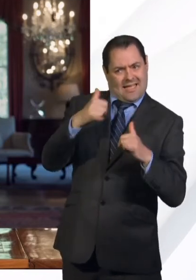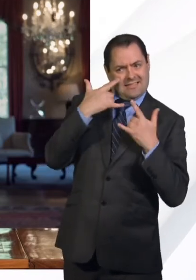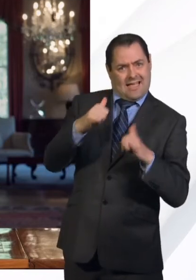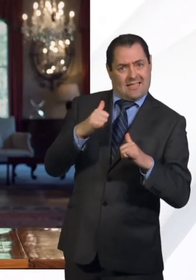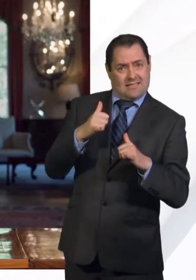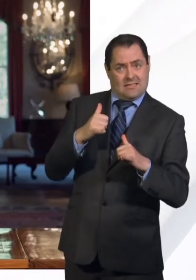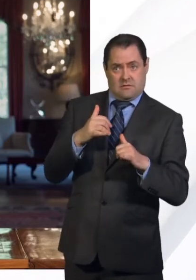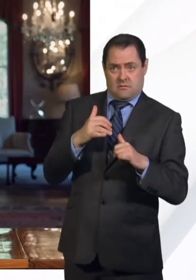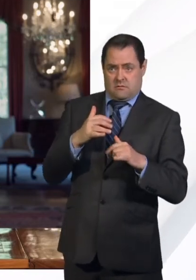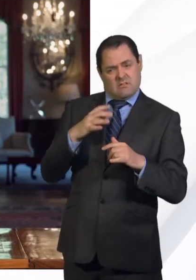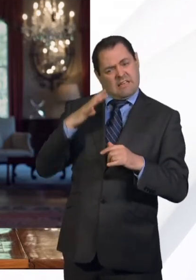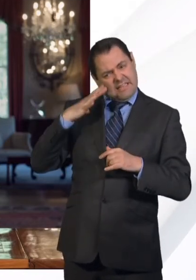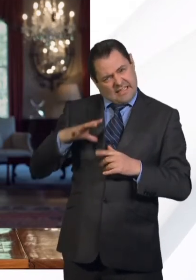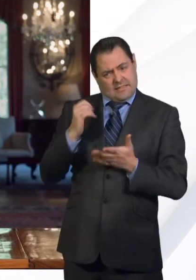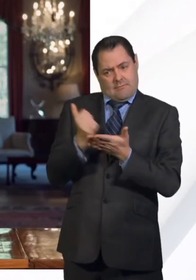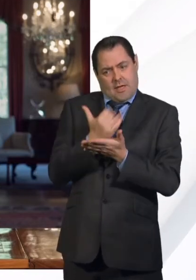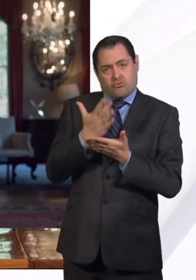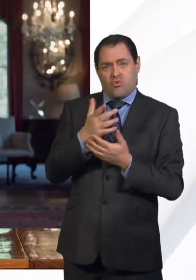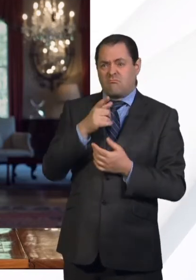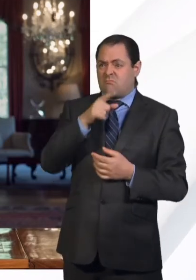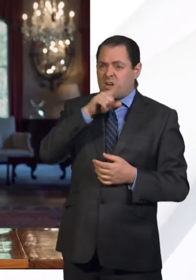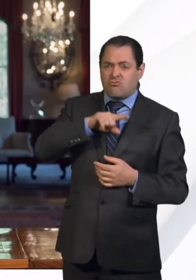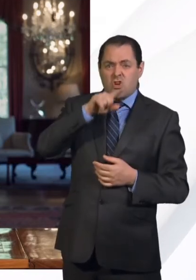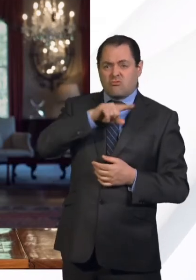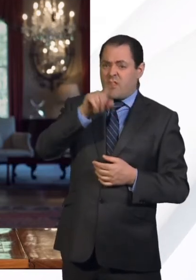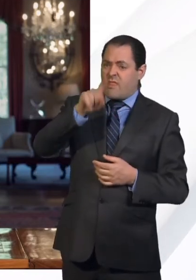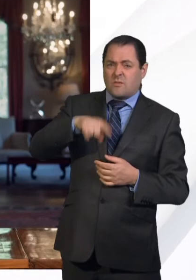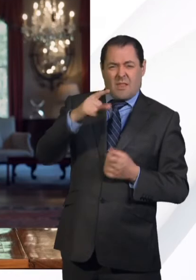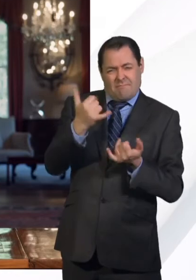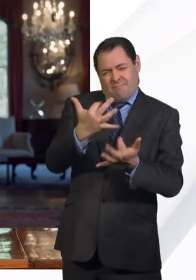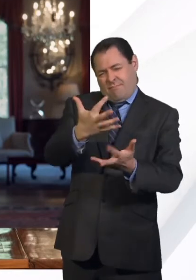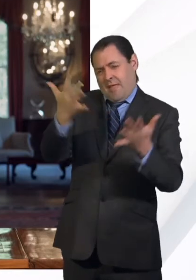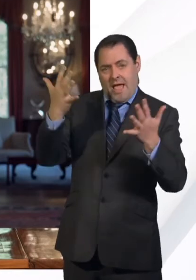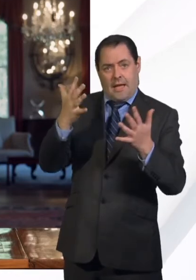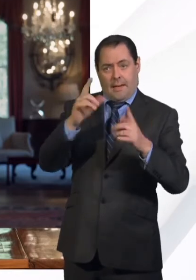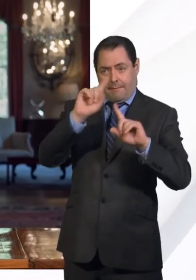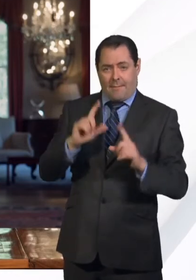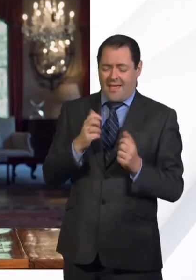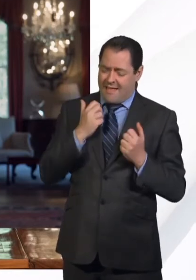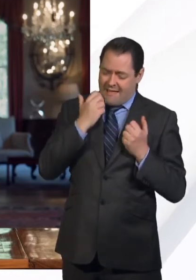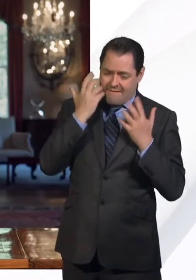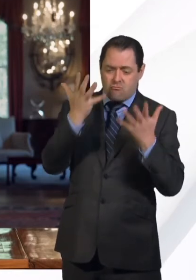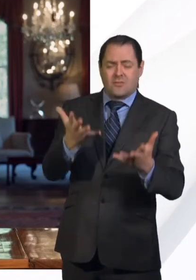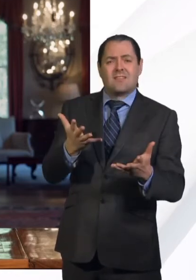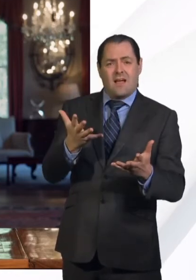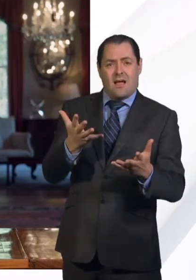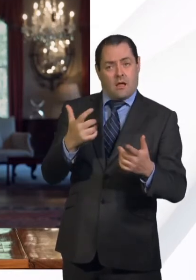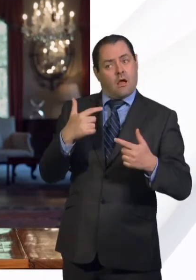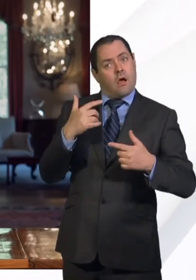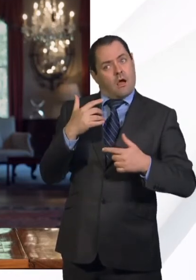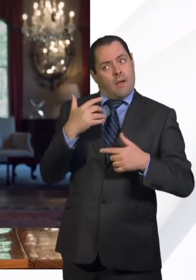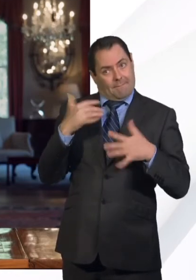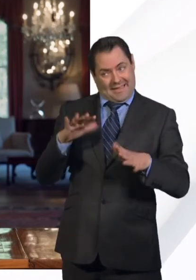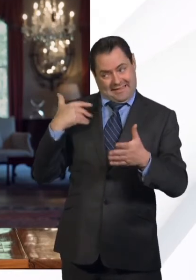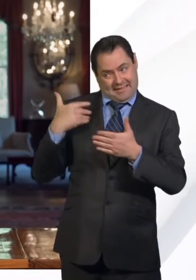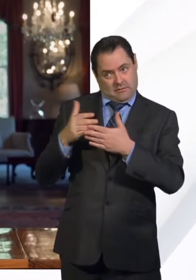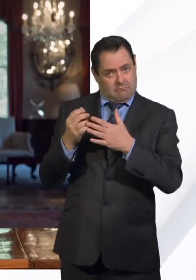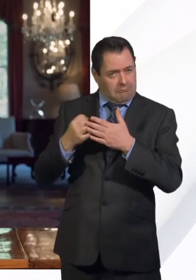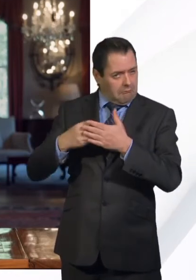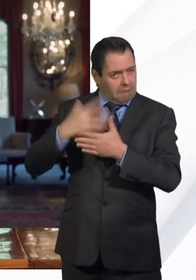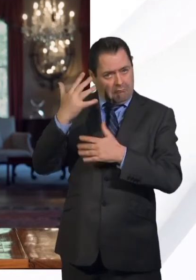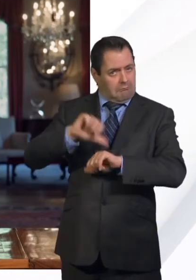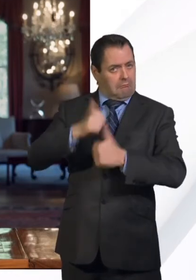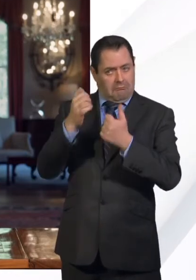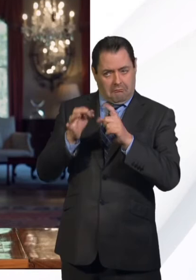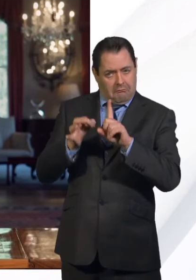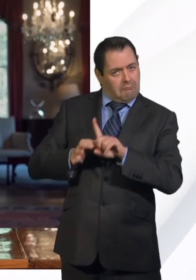literally hundreds of thousands of people every day. We've made fast progress on testing, but there is